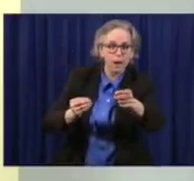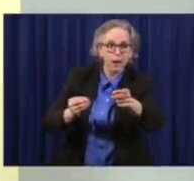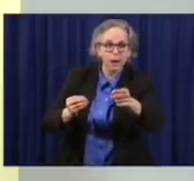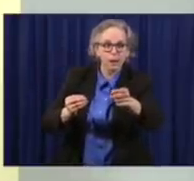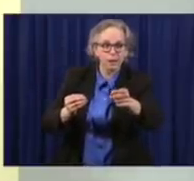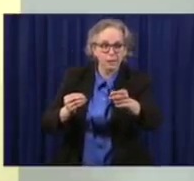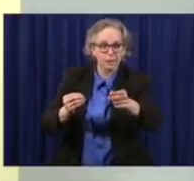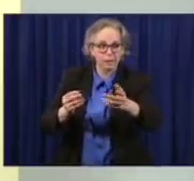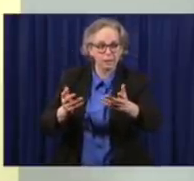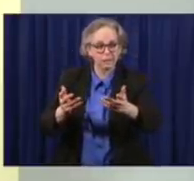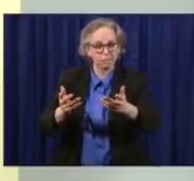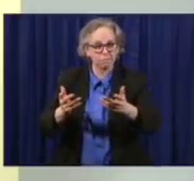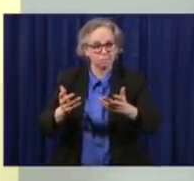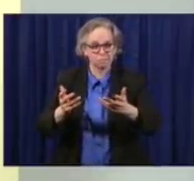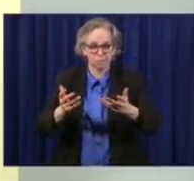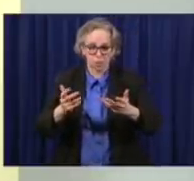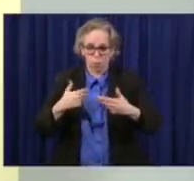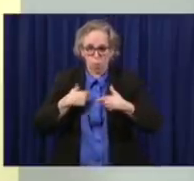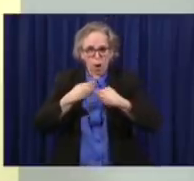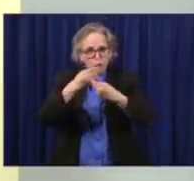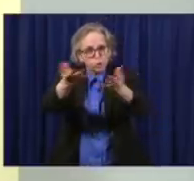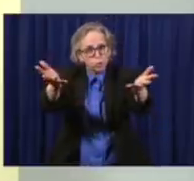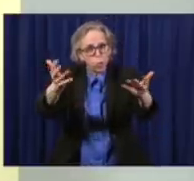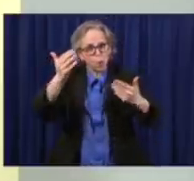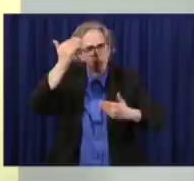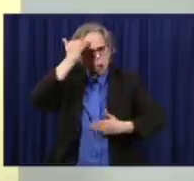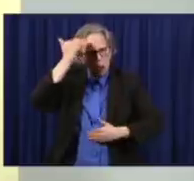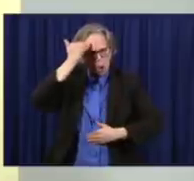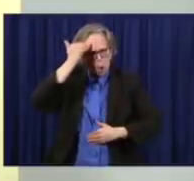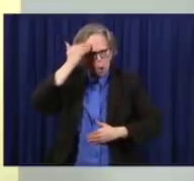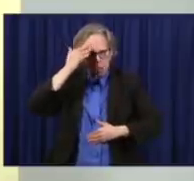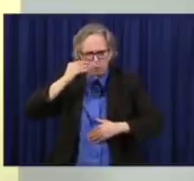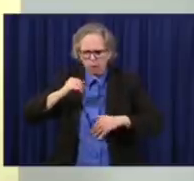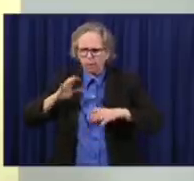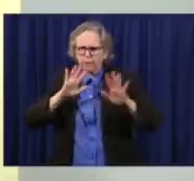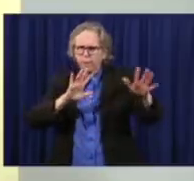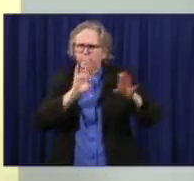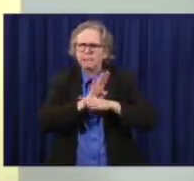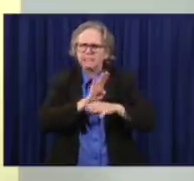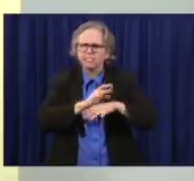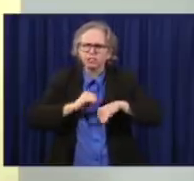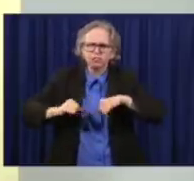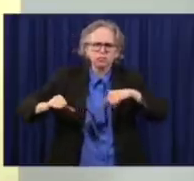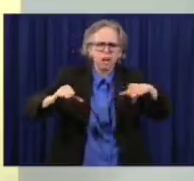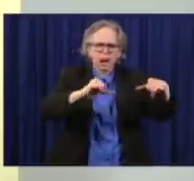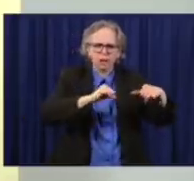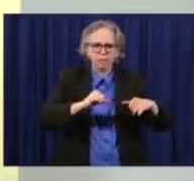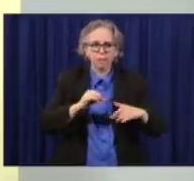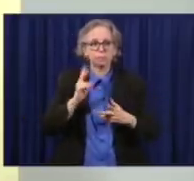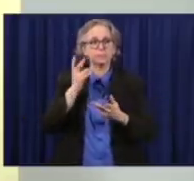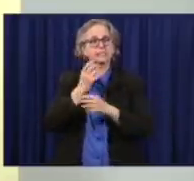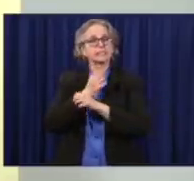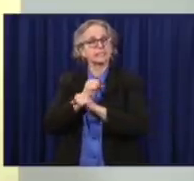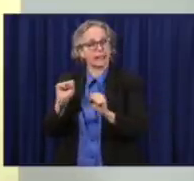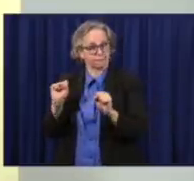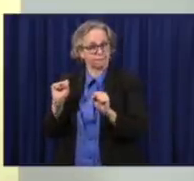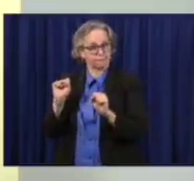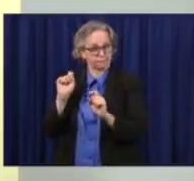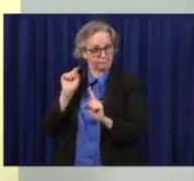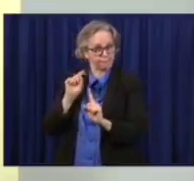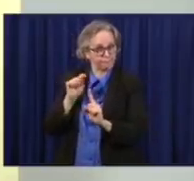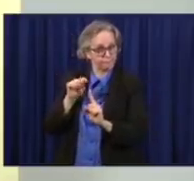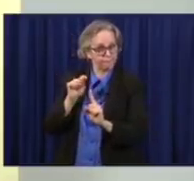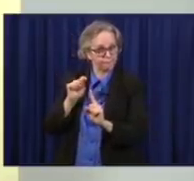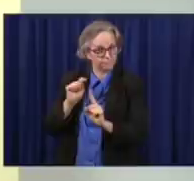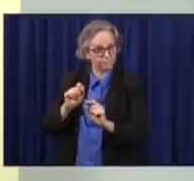and the best standards for the state to help people stay safe. We recognize the reality of